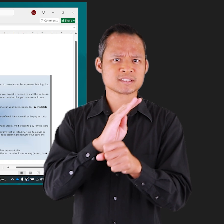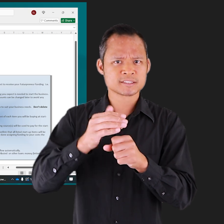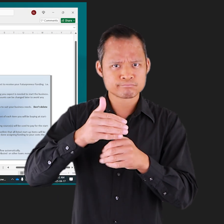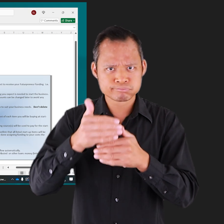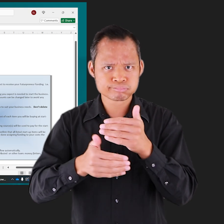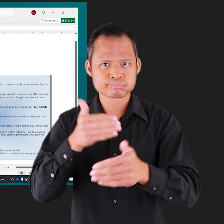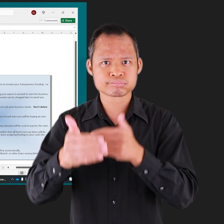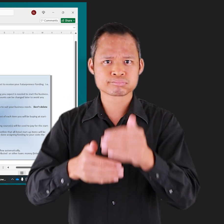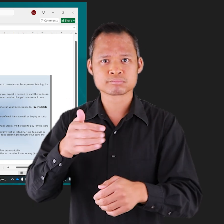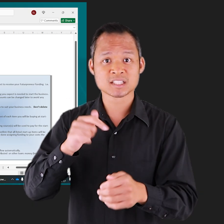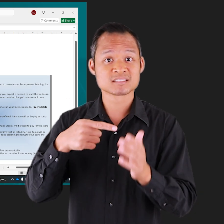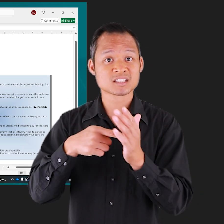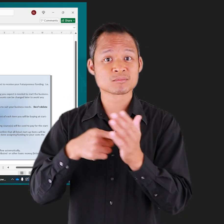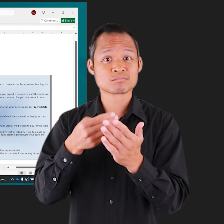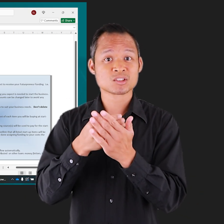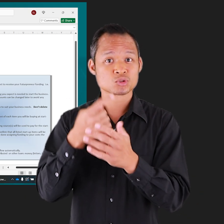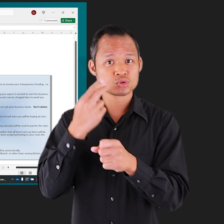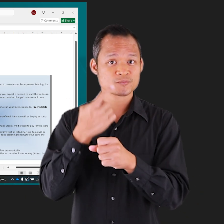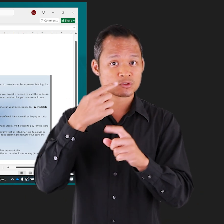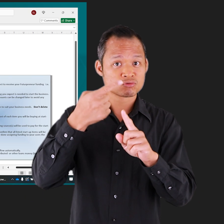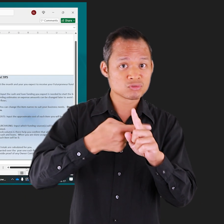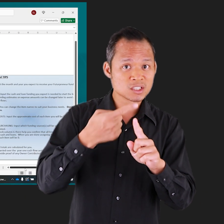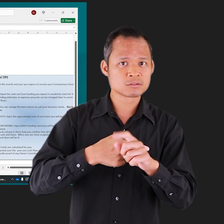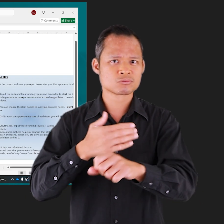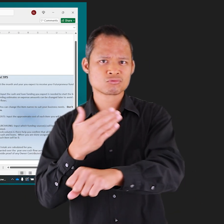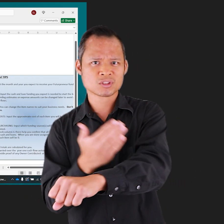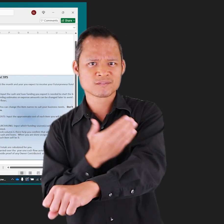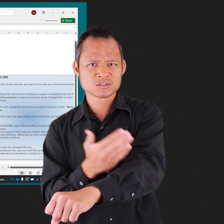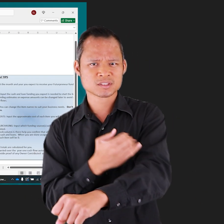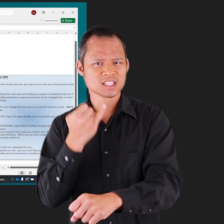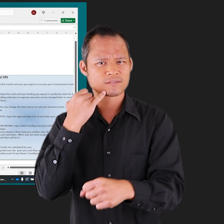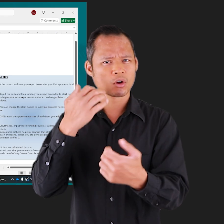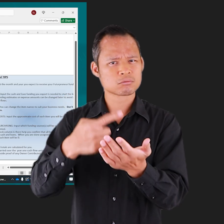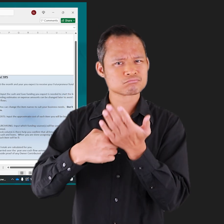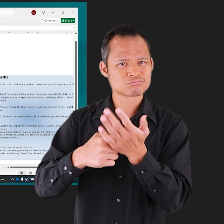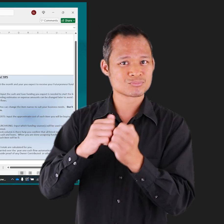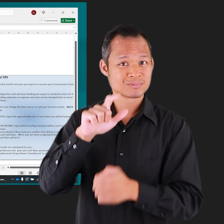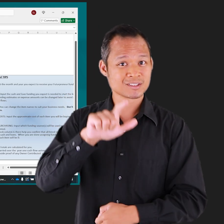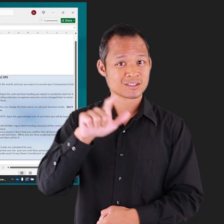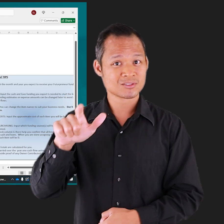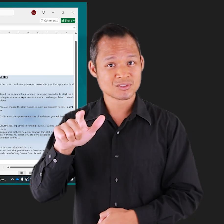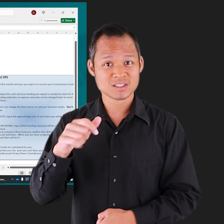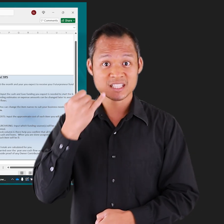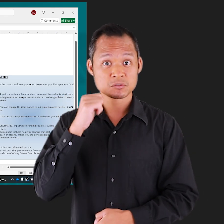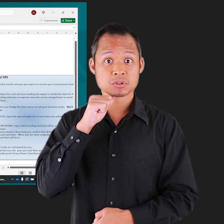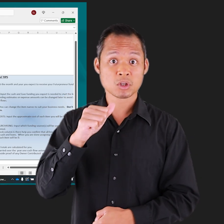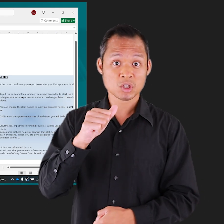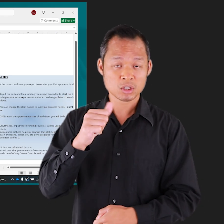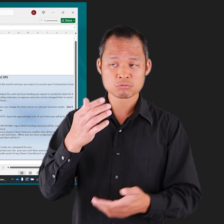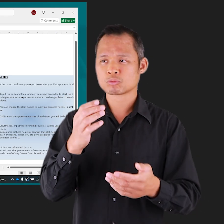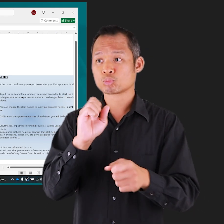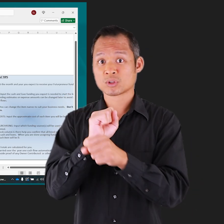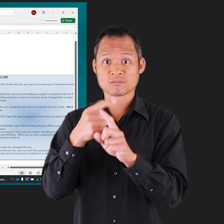is anything that helps move the business forward. In this example, they can use the money for rent and renovations if you've spoken to the landlord,